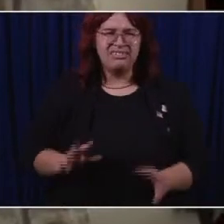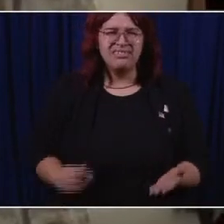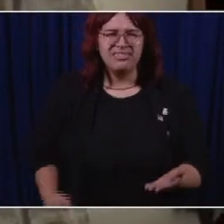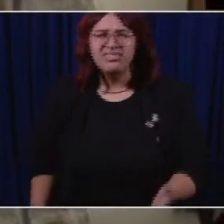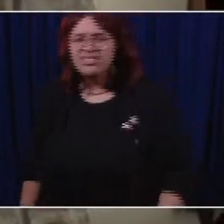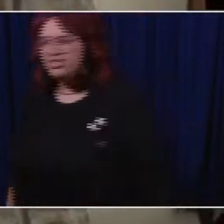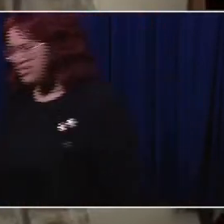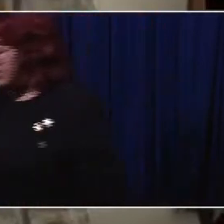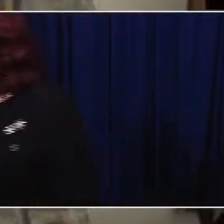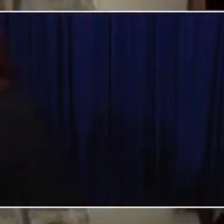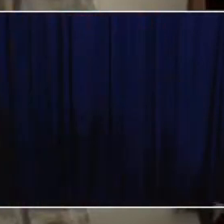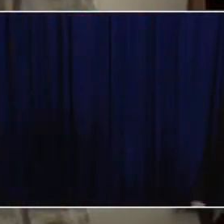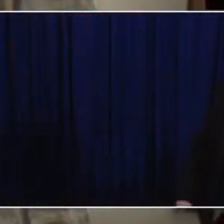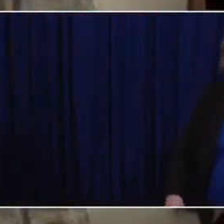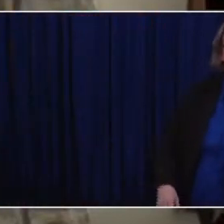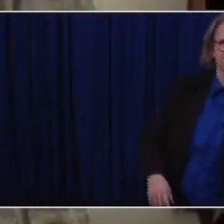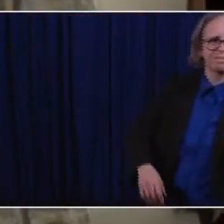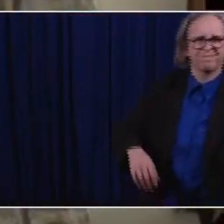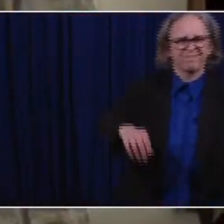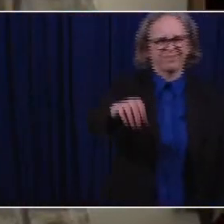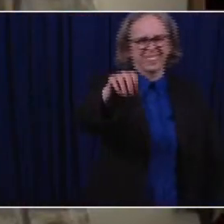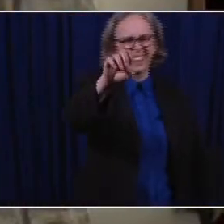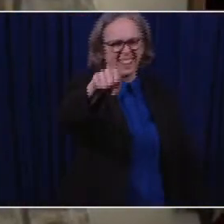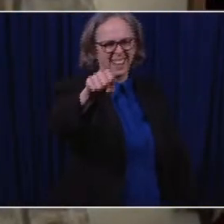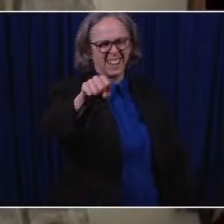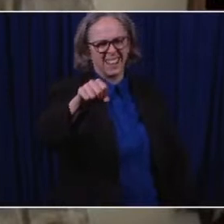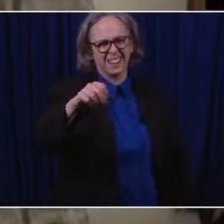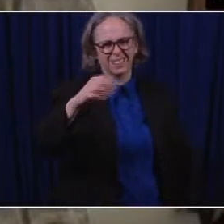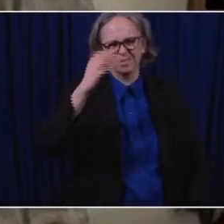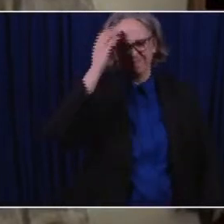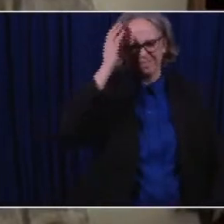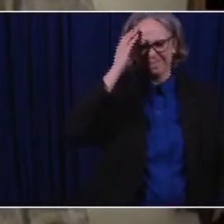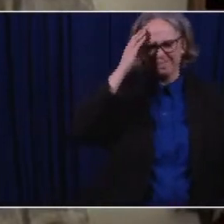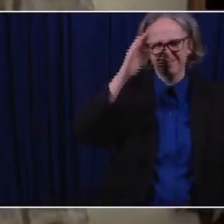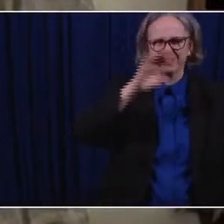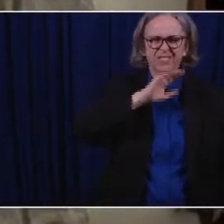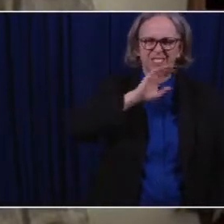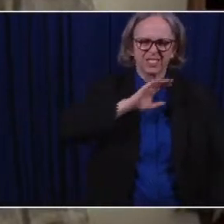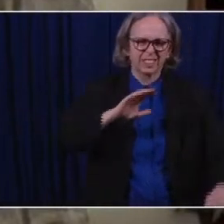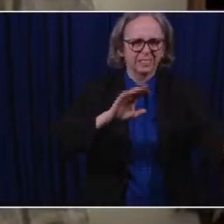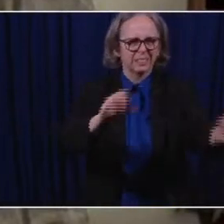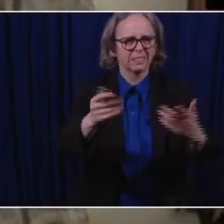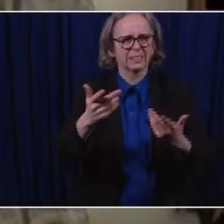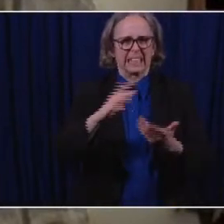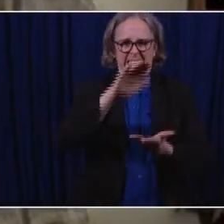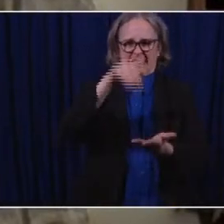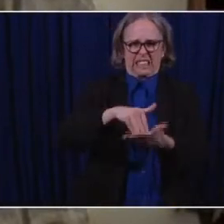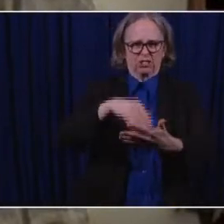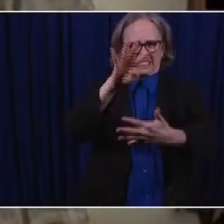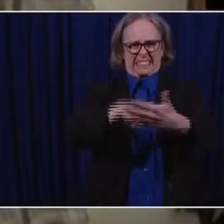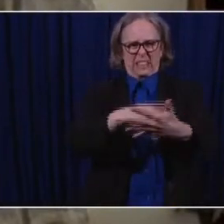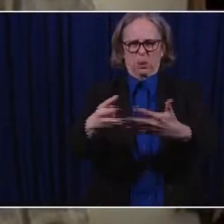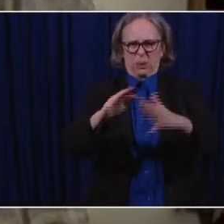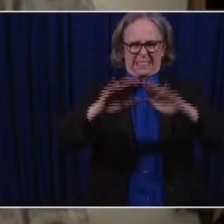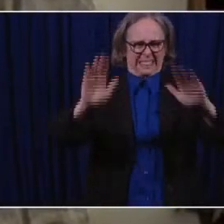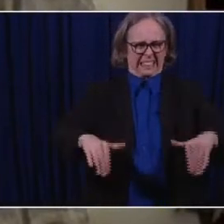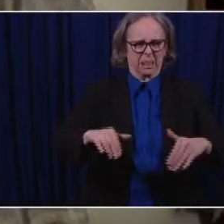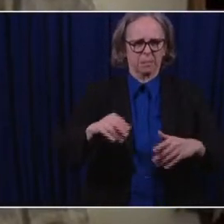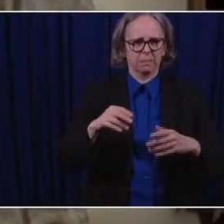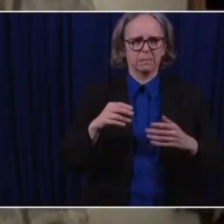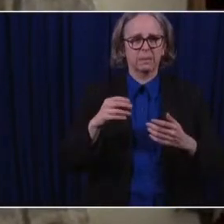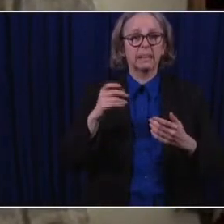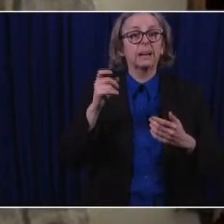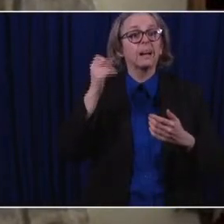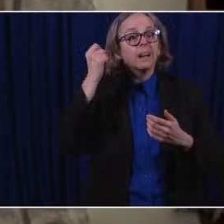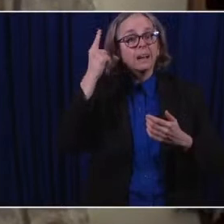And, you know, I've just talked about when we hope to get more vaccine. That's the root of most of these challenges